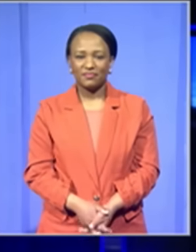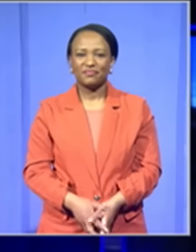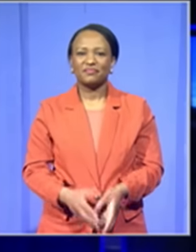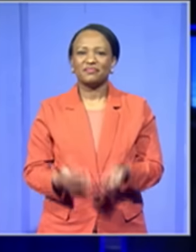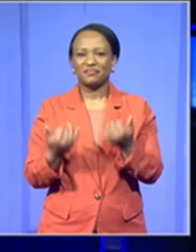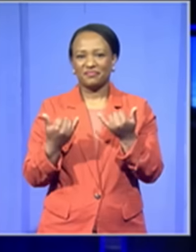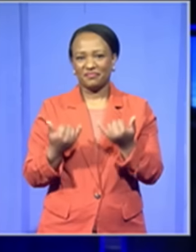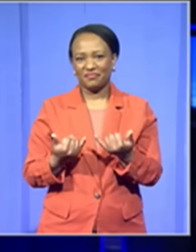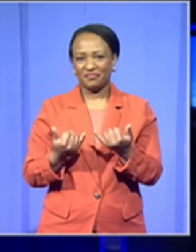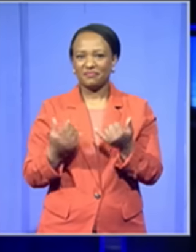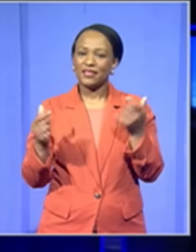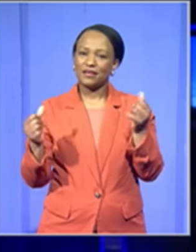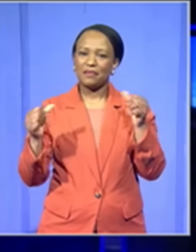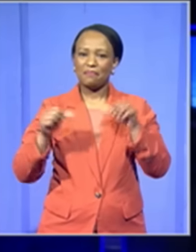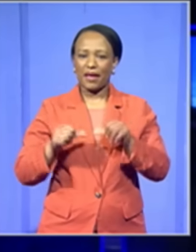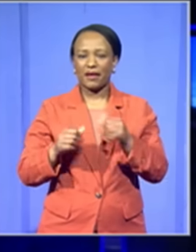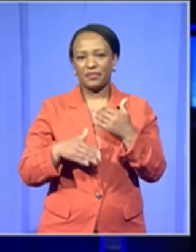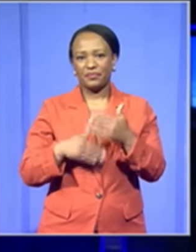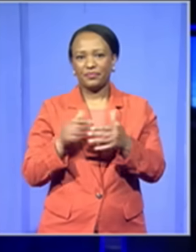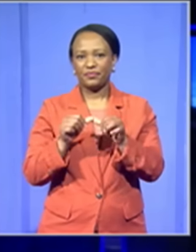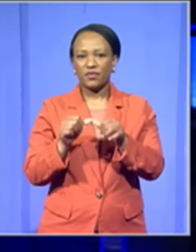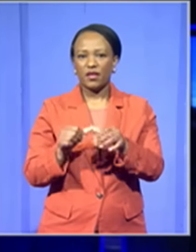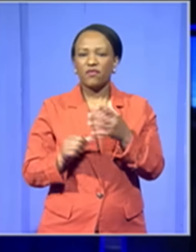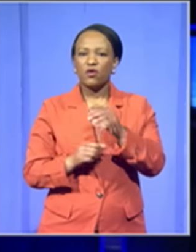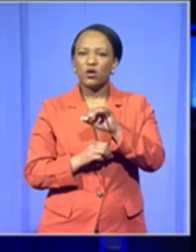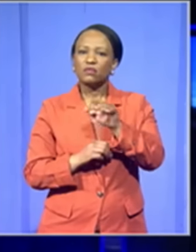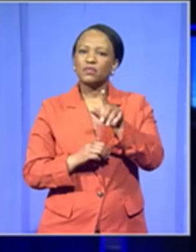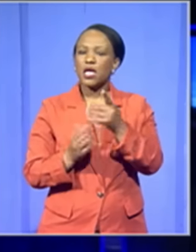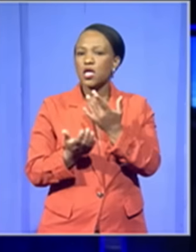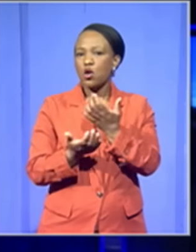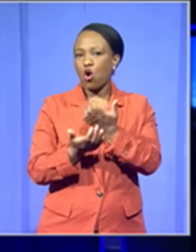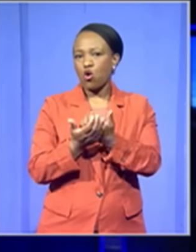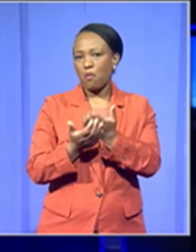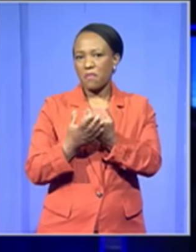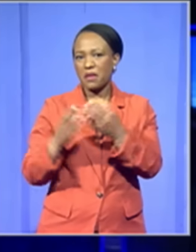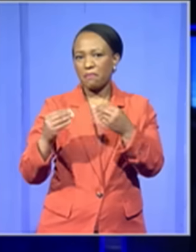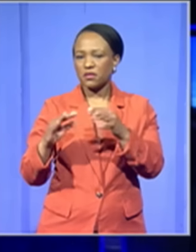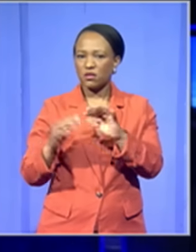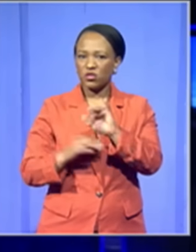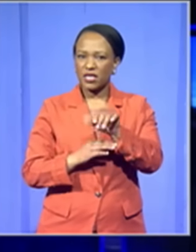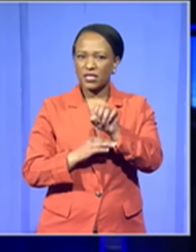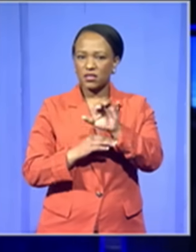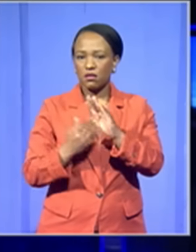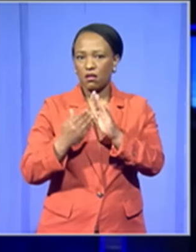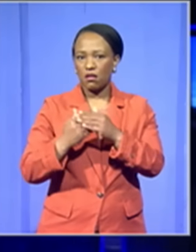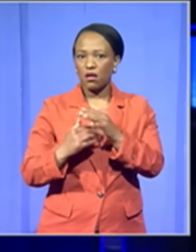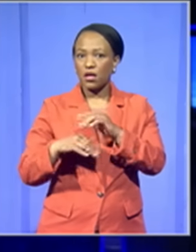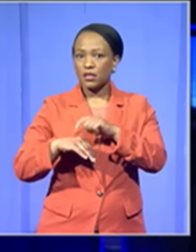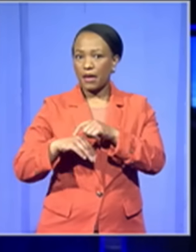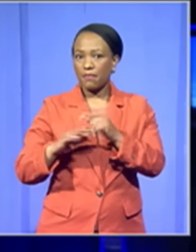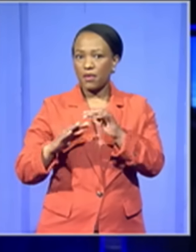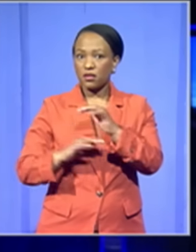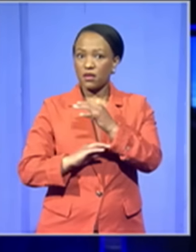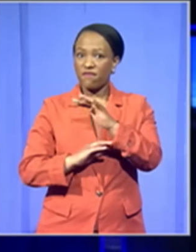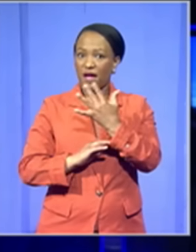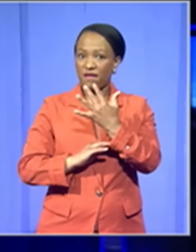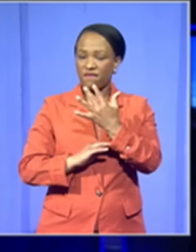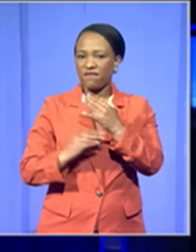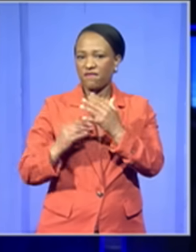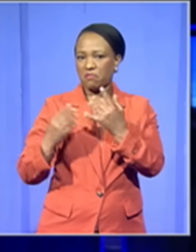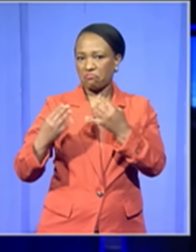Mohi jwale re kgutlile jwalo ka o lekola tsa mebaraka mo teng re bona hore na e sebeditse jwang ha JC ne kwala thapameng ena gore nya